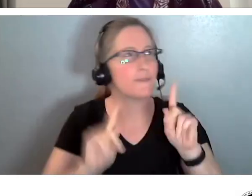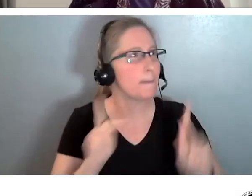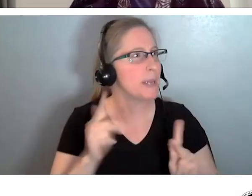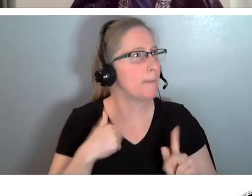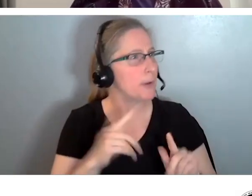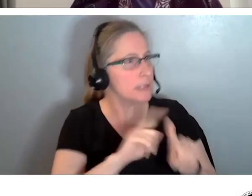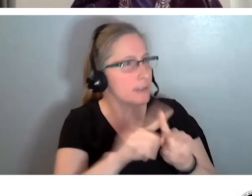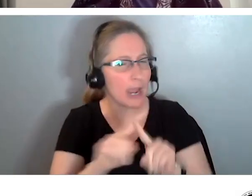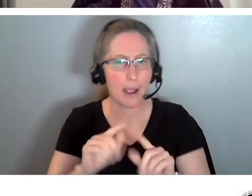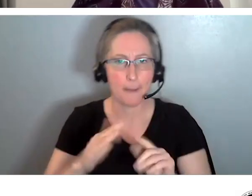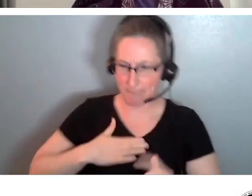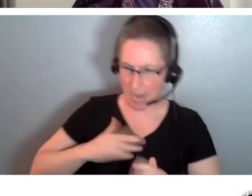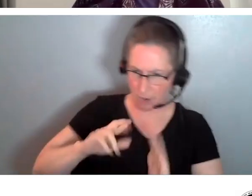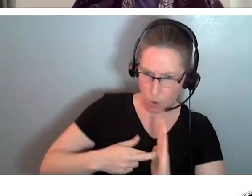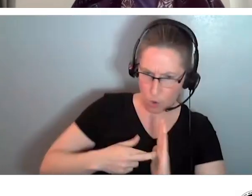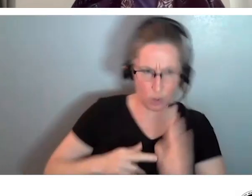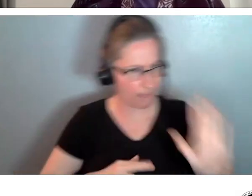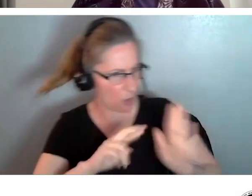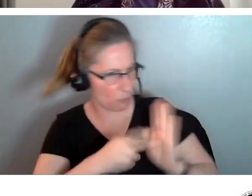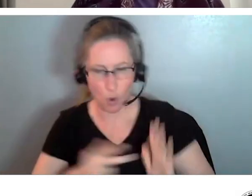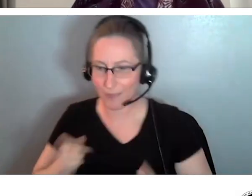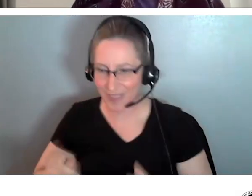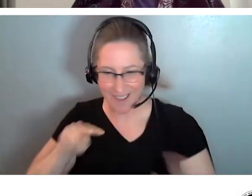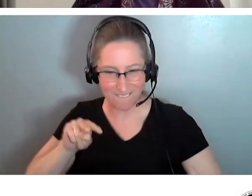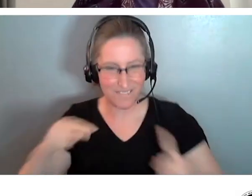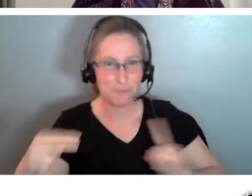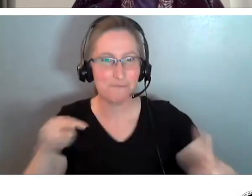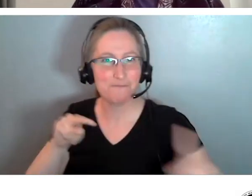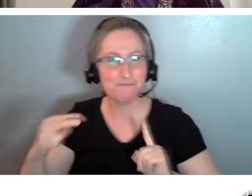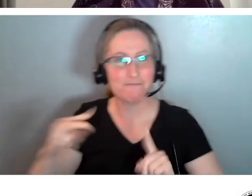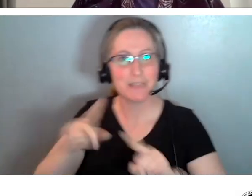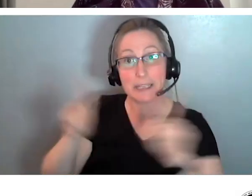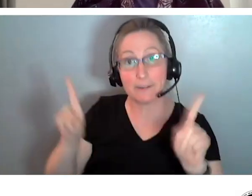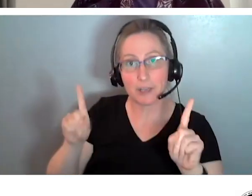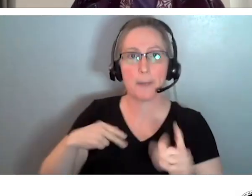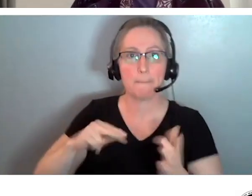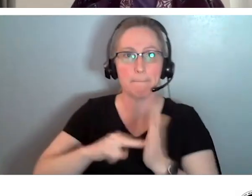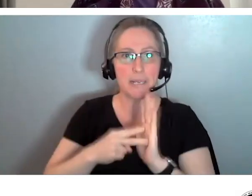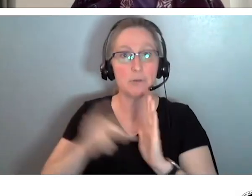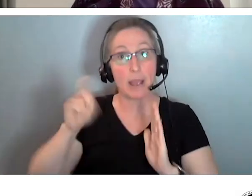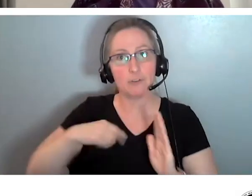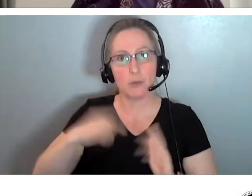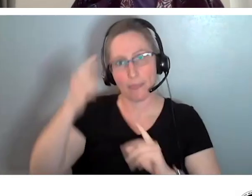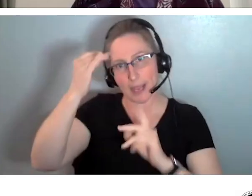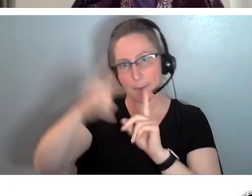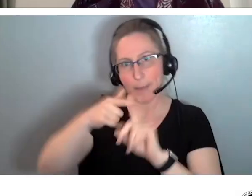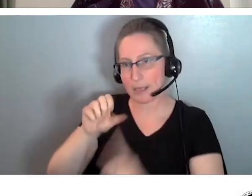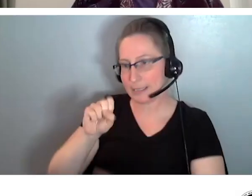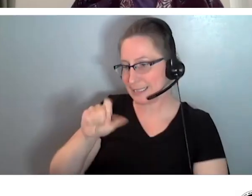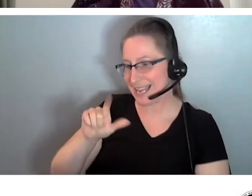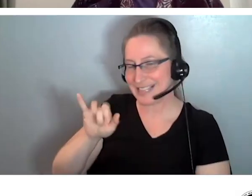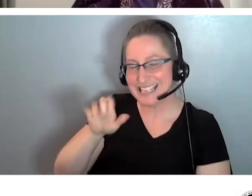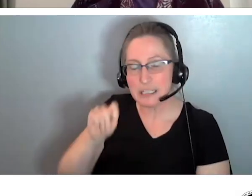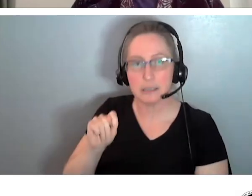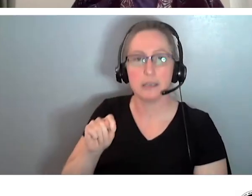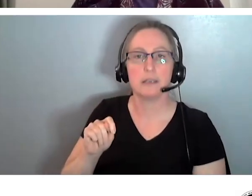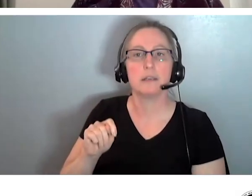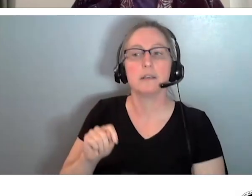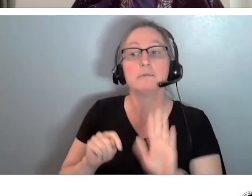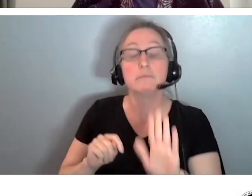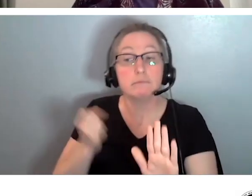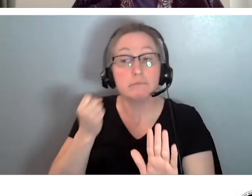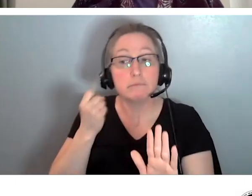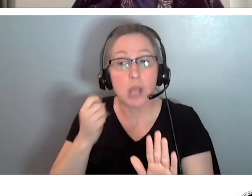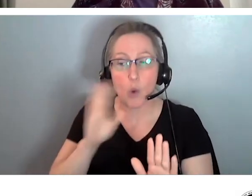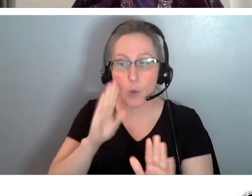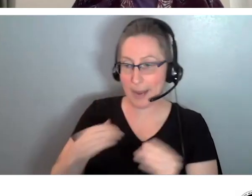have different ideas of what our roles are. So we have to pay attention to what's salient. What I'm actually saying to you is it will be easier